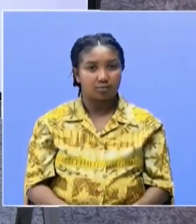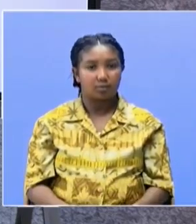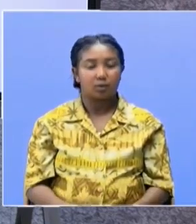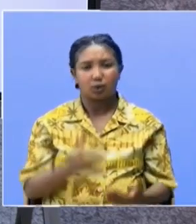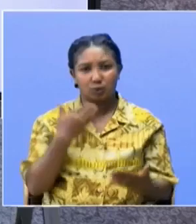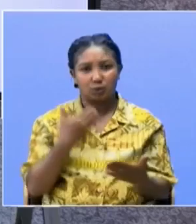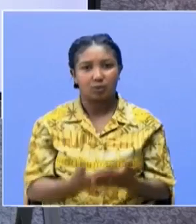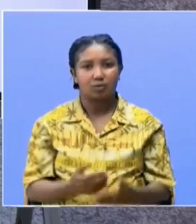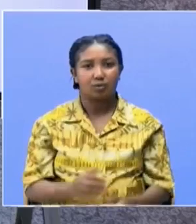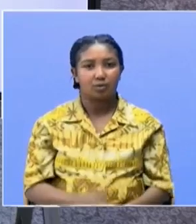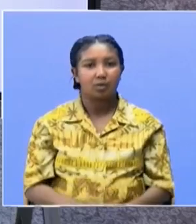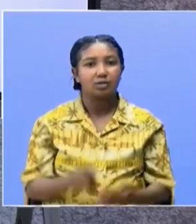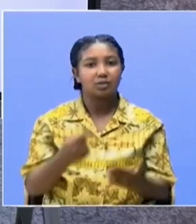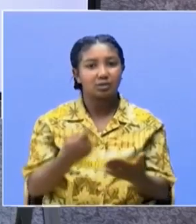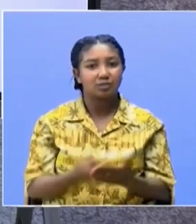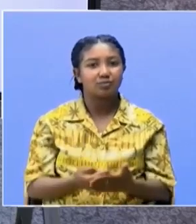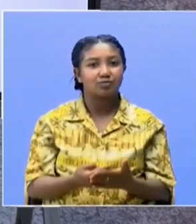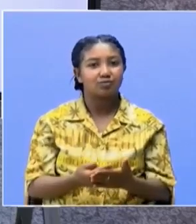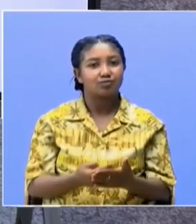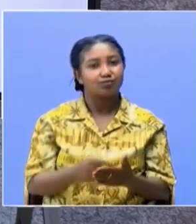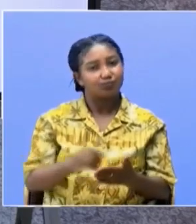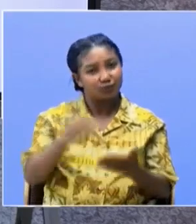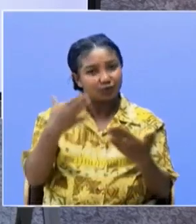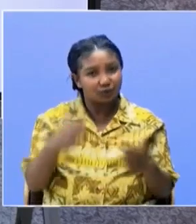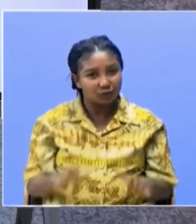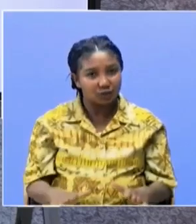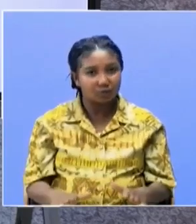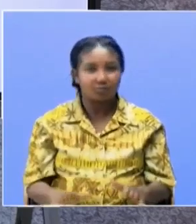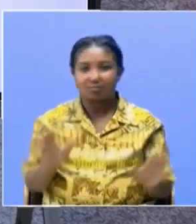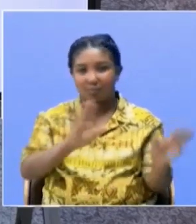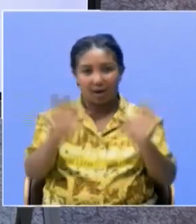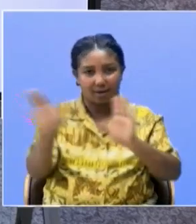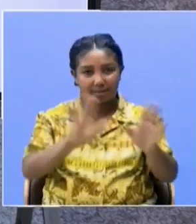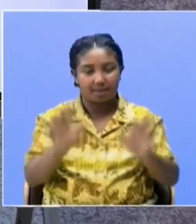Good. This is all what I have for today. Bye for now.